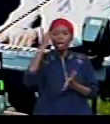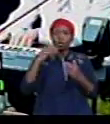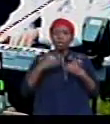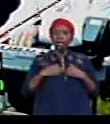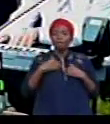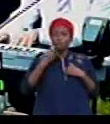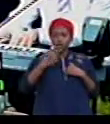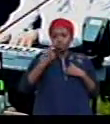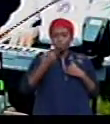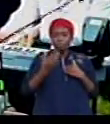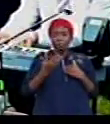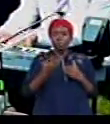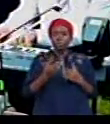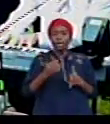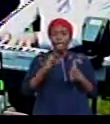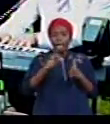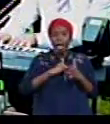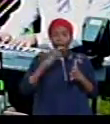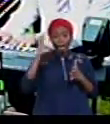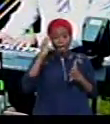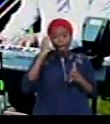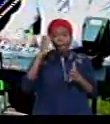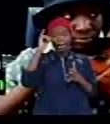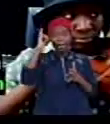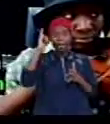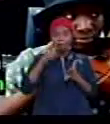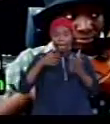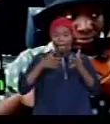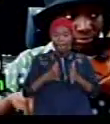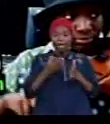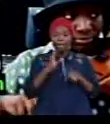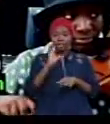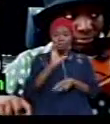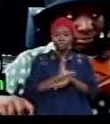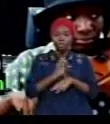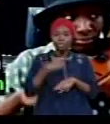Amen. I had it. Let the church, so let the church say